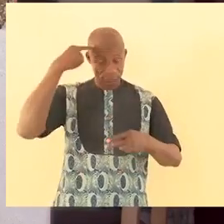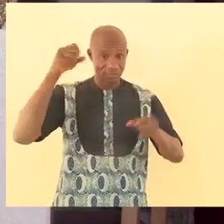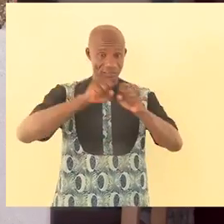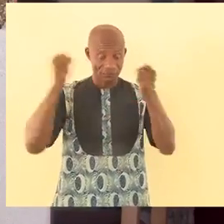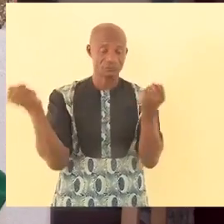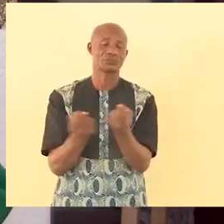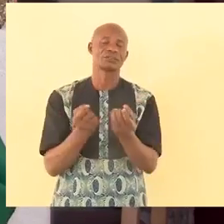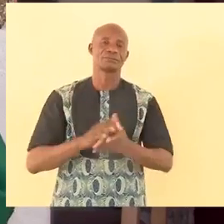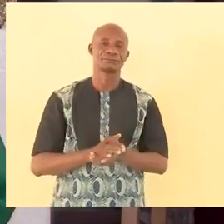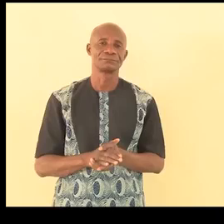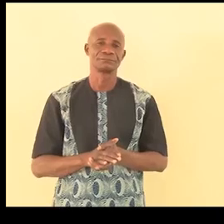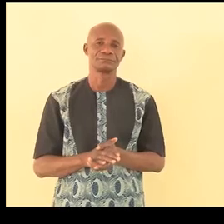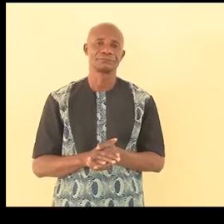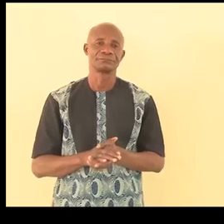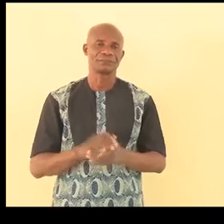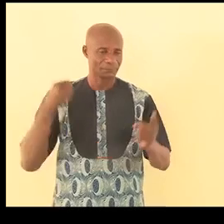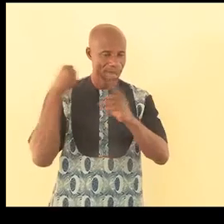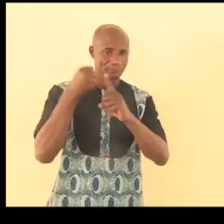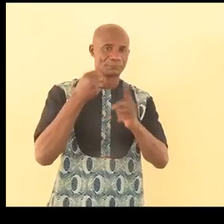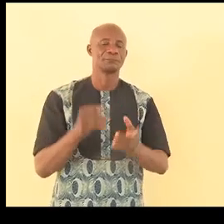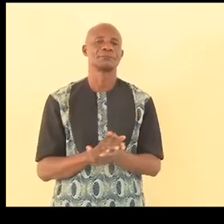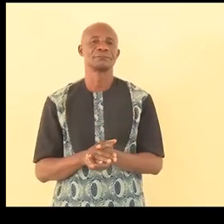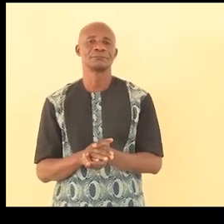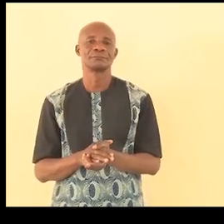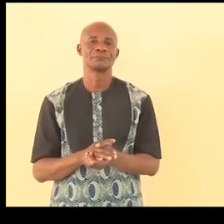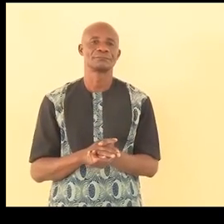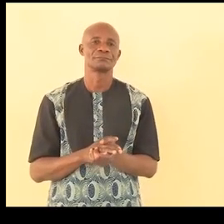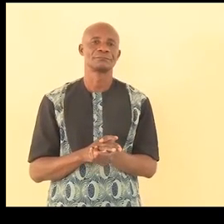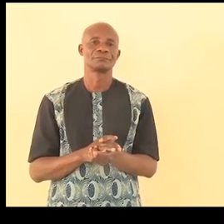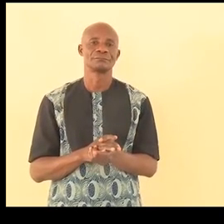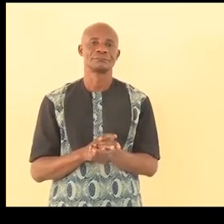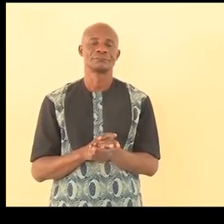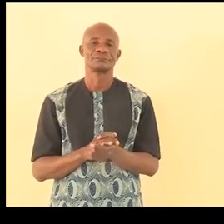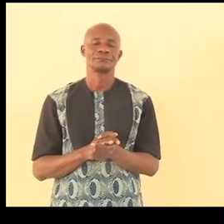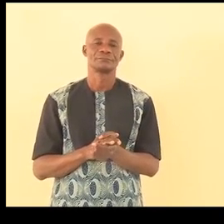and social ramifications. Persecution.